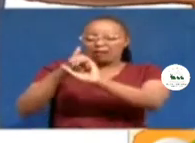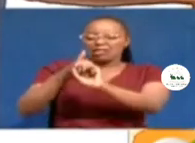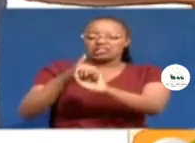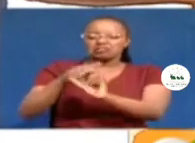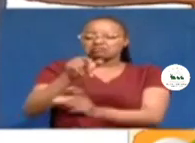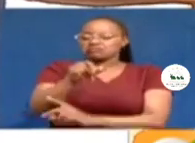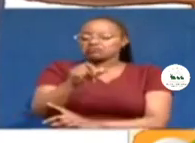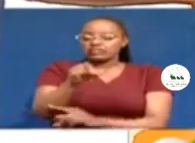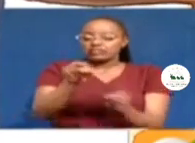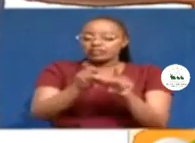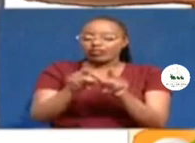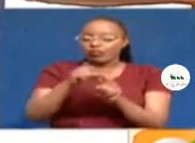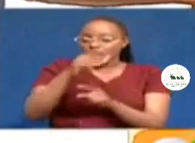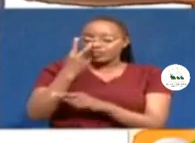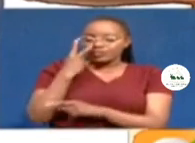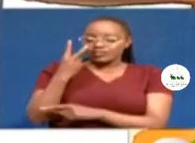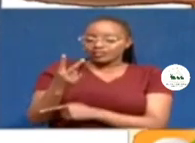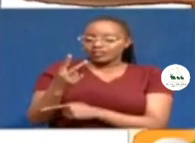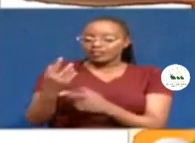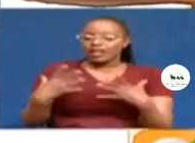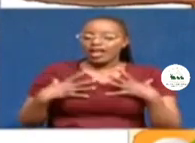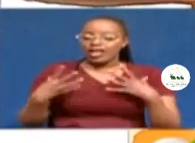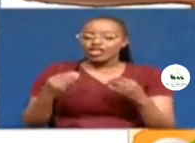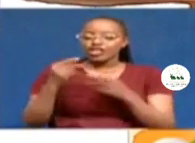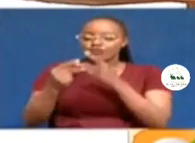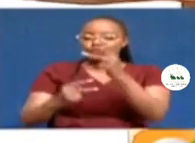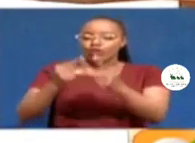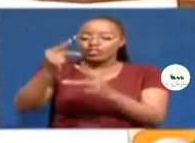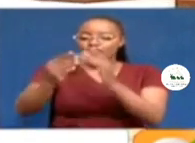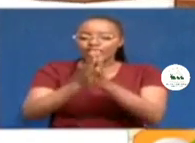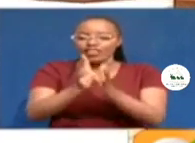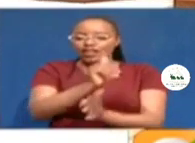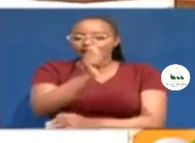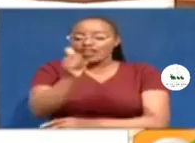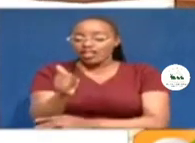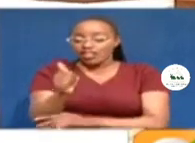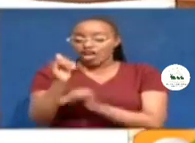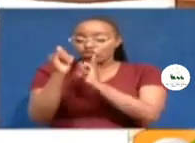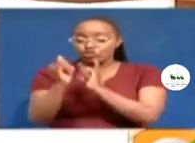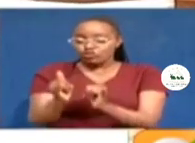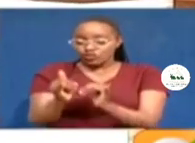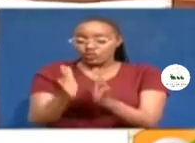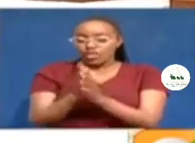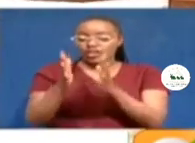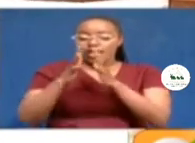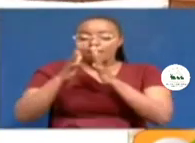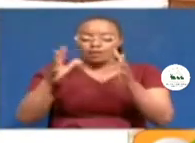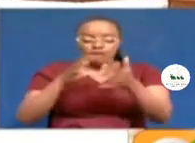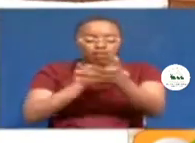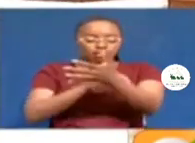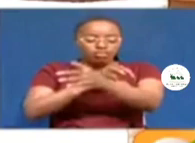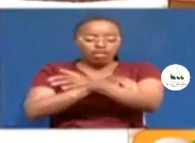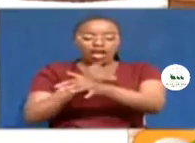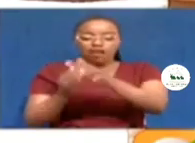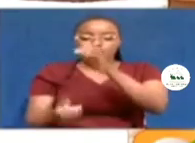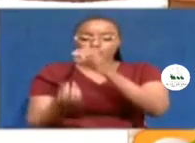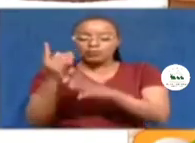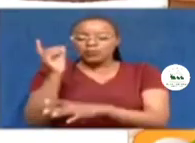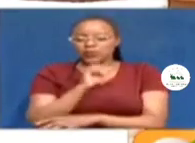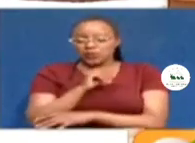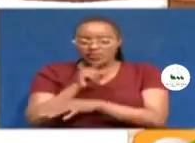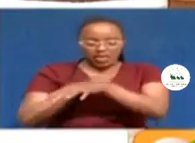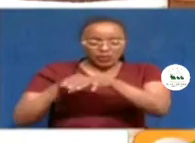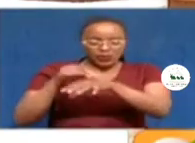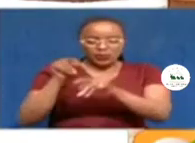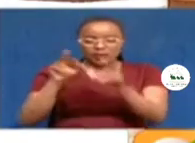was touted as a healing process, another new and bigger wound has appeared. So